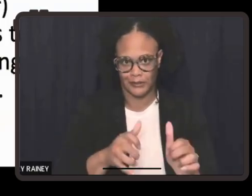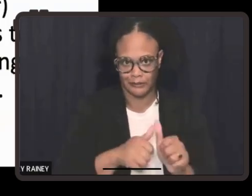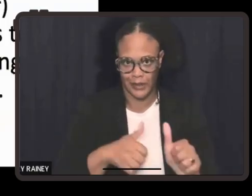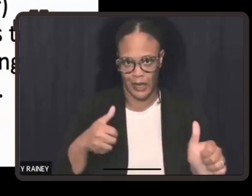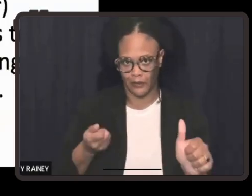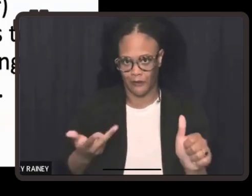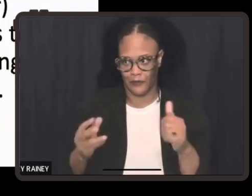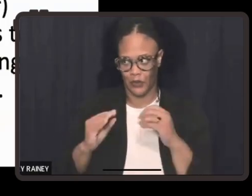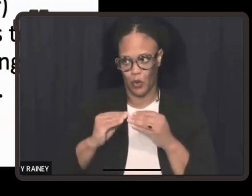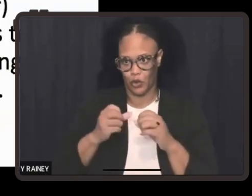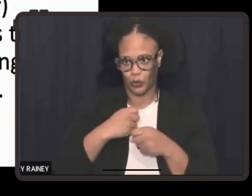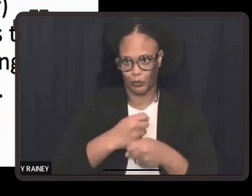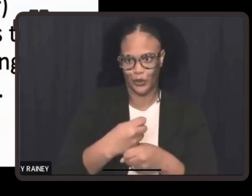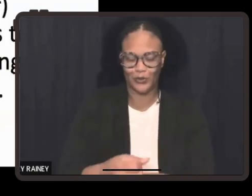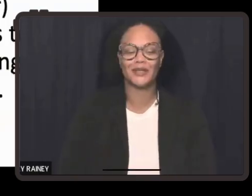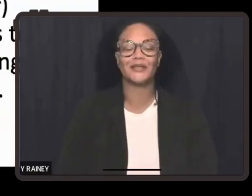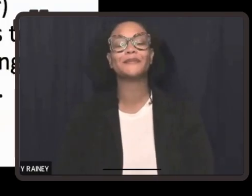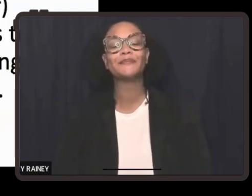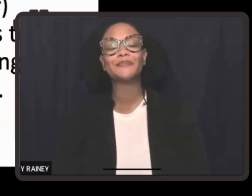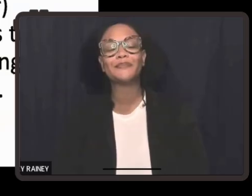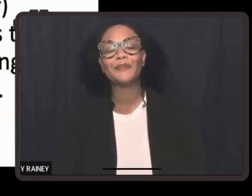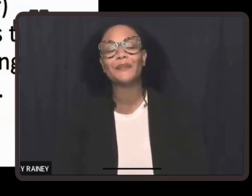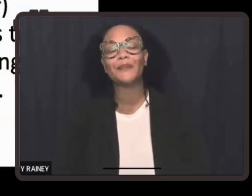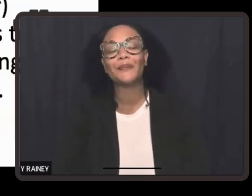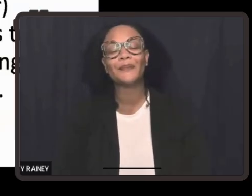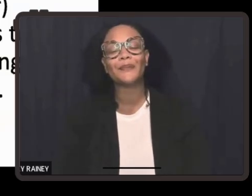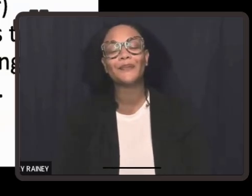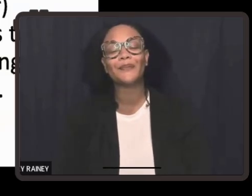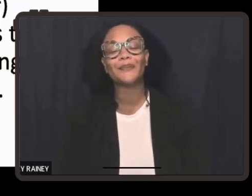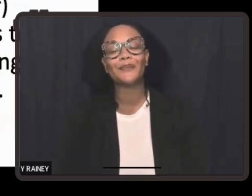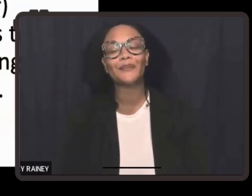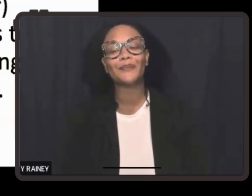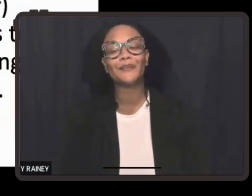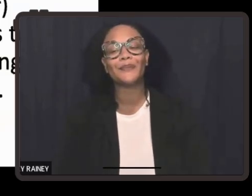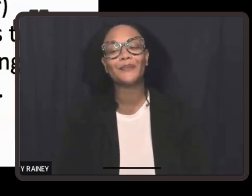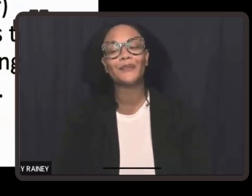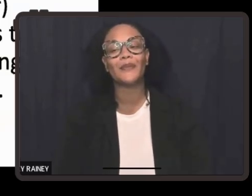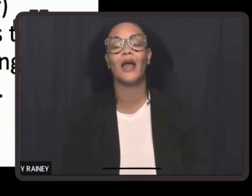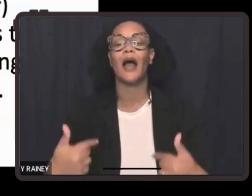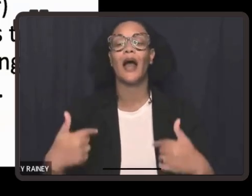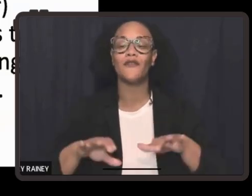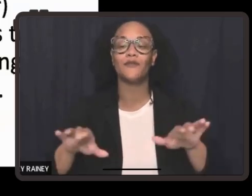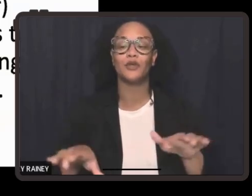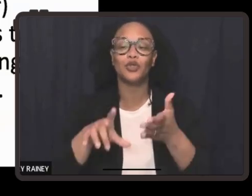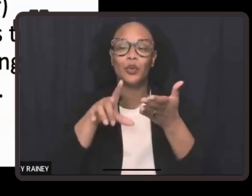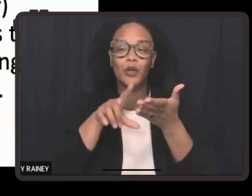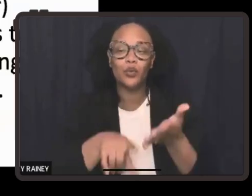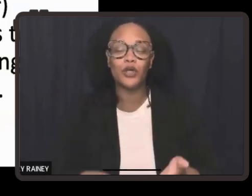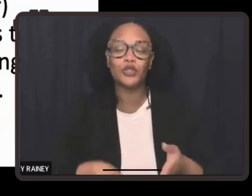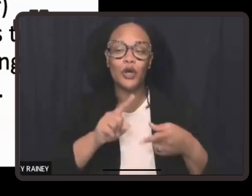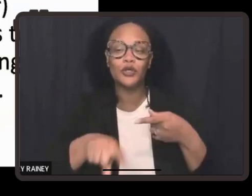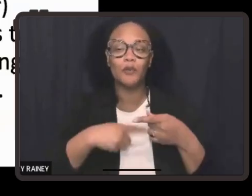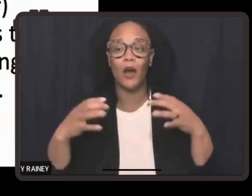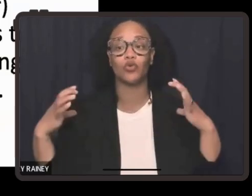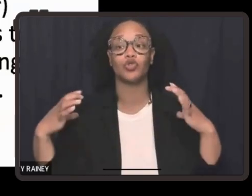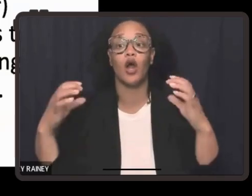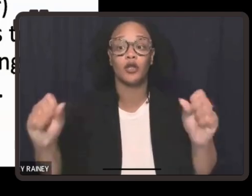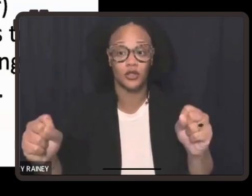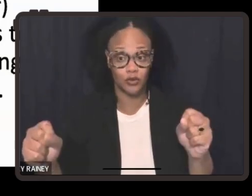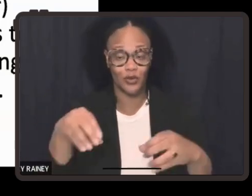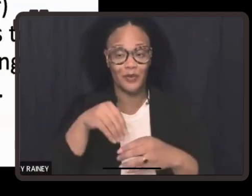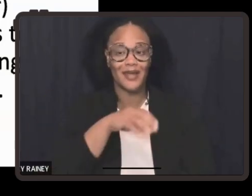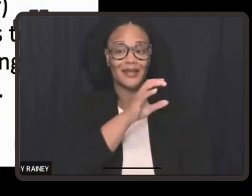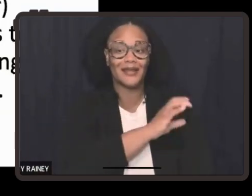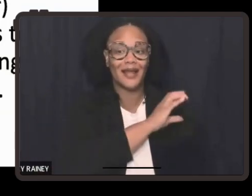I've been researching in charge syndrome in many of the clinical aspects over 40 years now. And